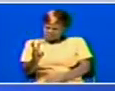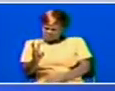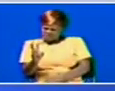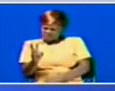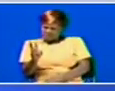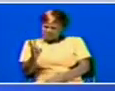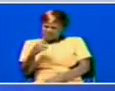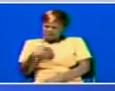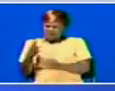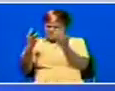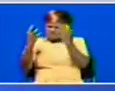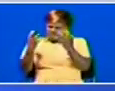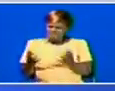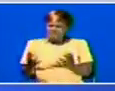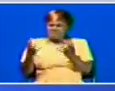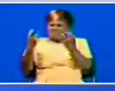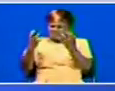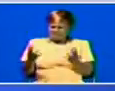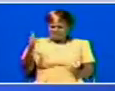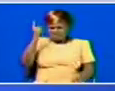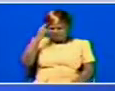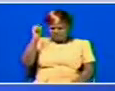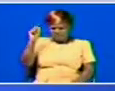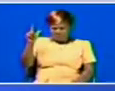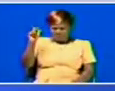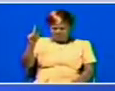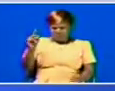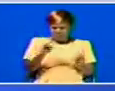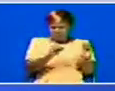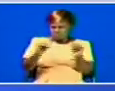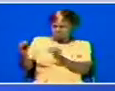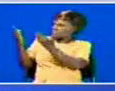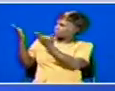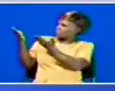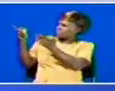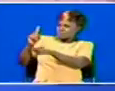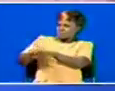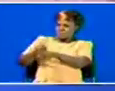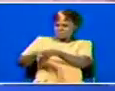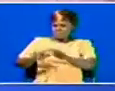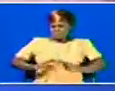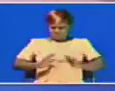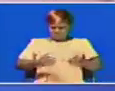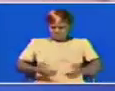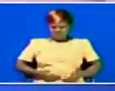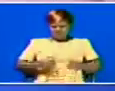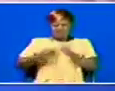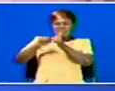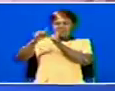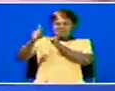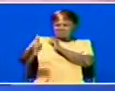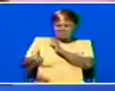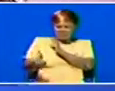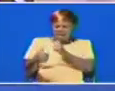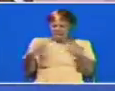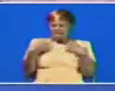na safea, edek. Uo tunarefa hapa kama hako pregnant. Long distances to the few